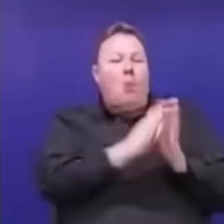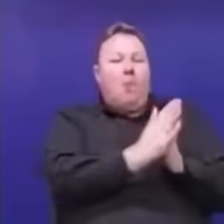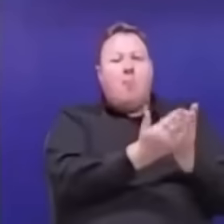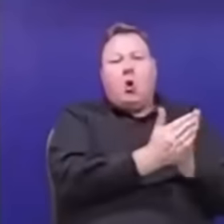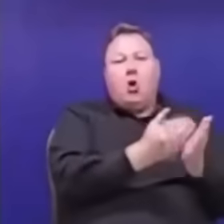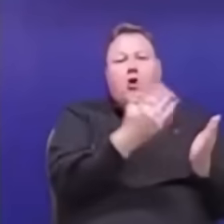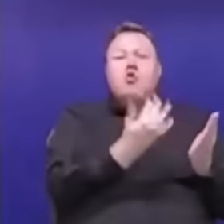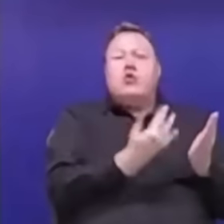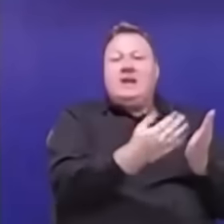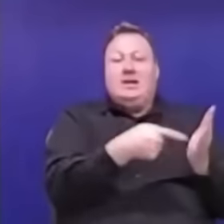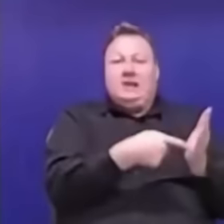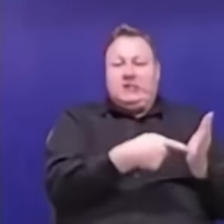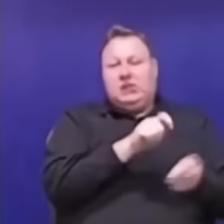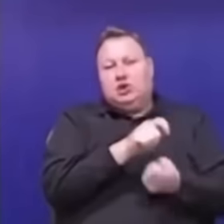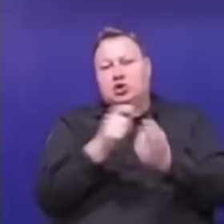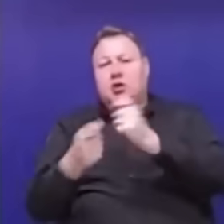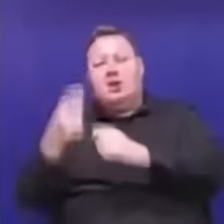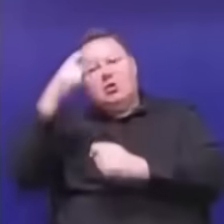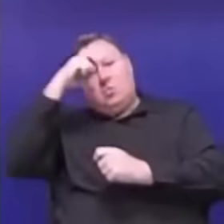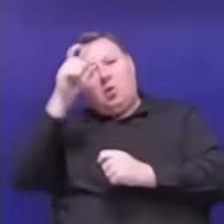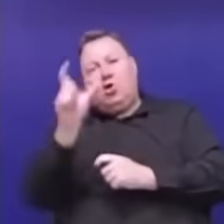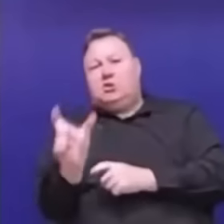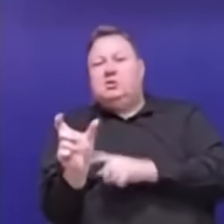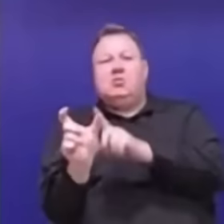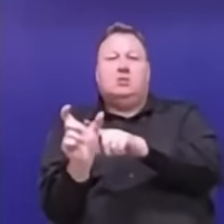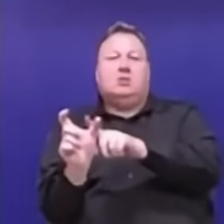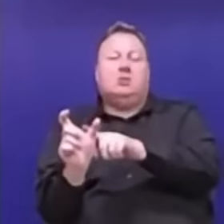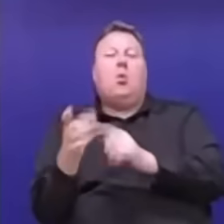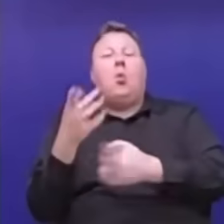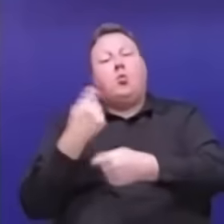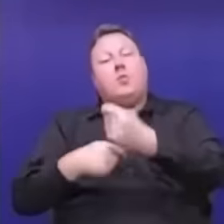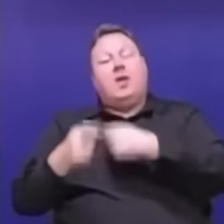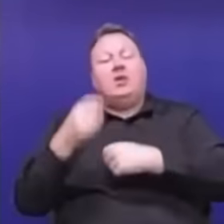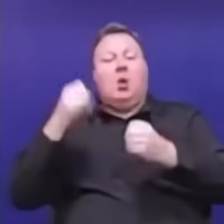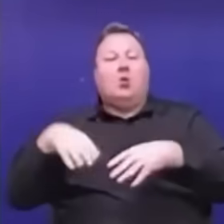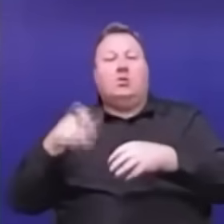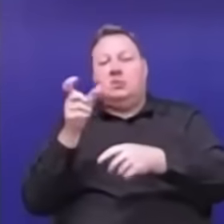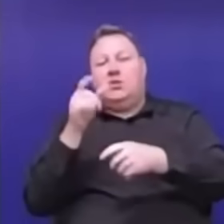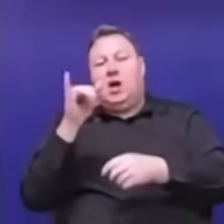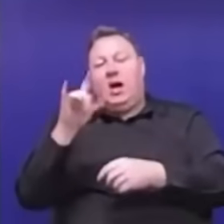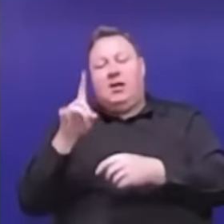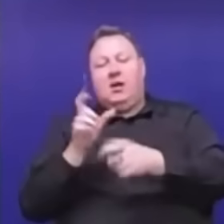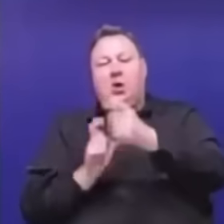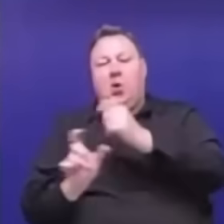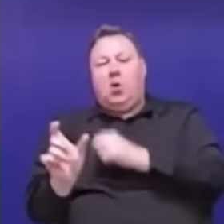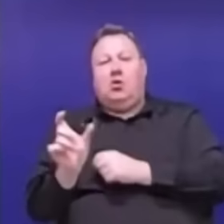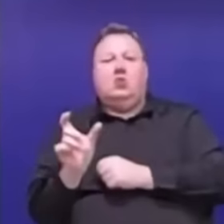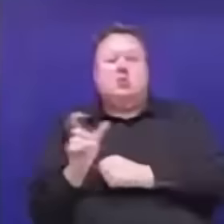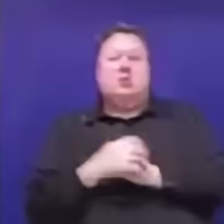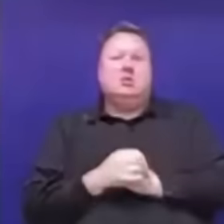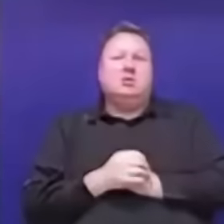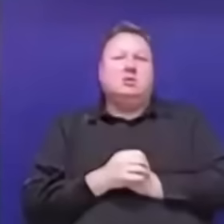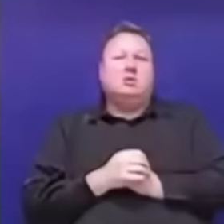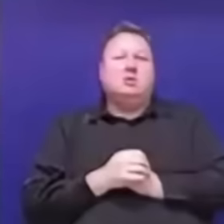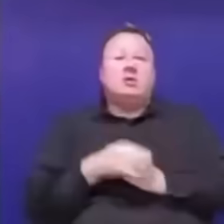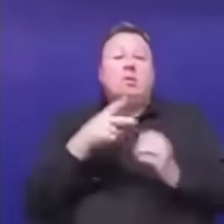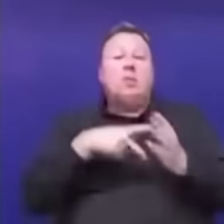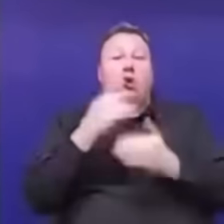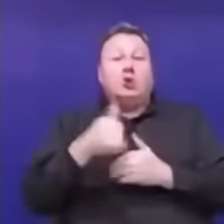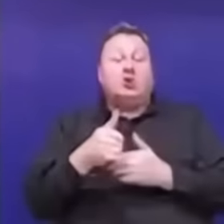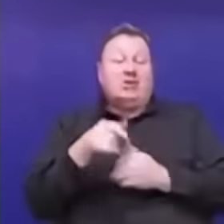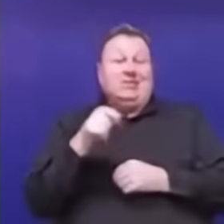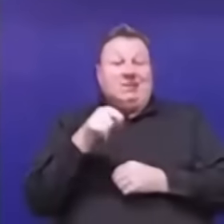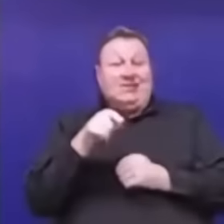the Smart ID or replacing a lost ID card. Honorable members, this project holds the key